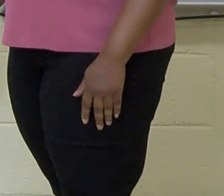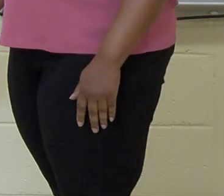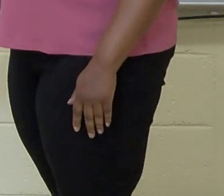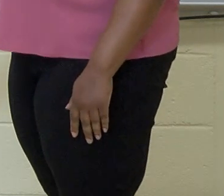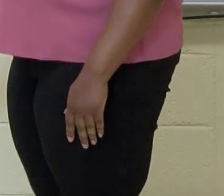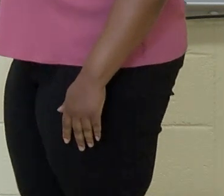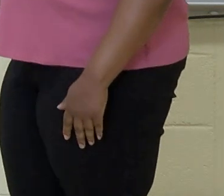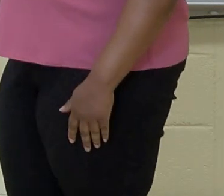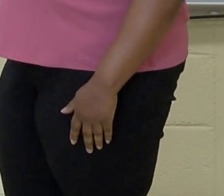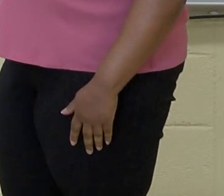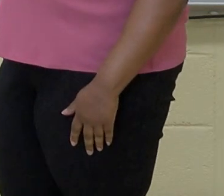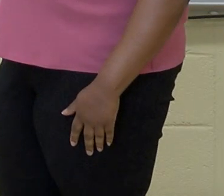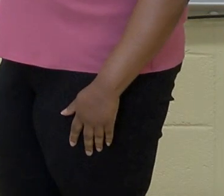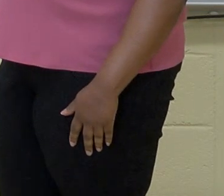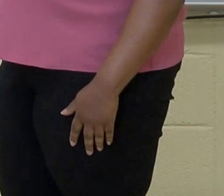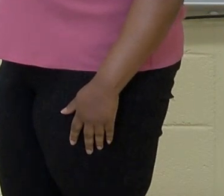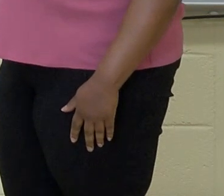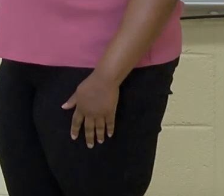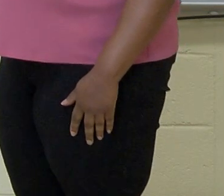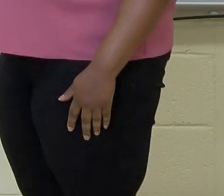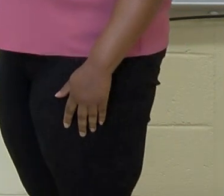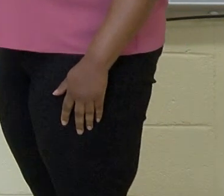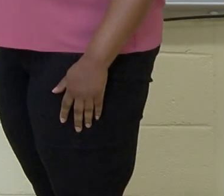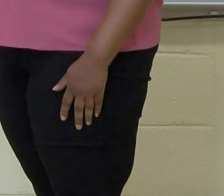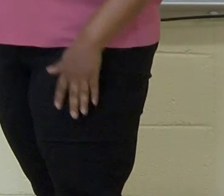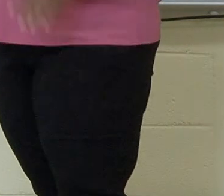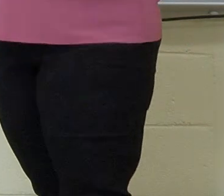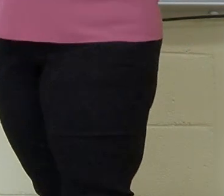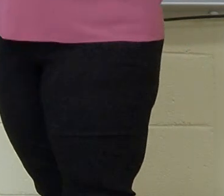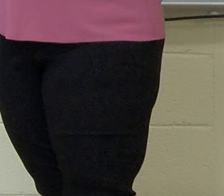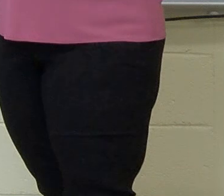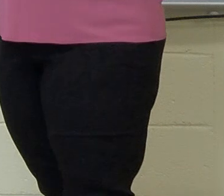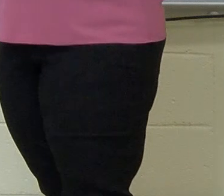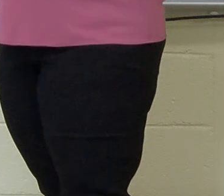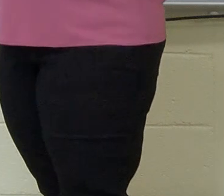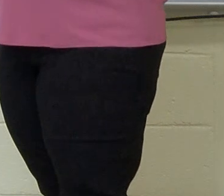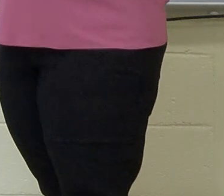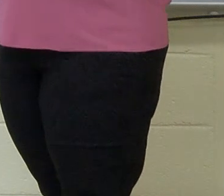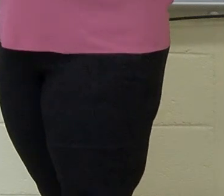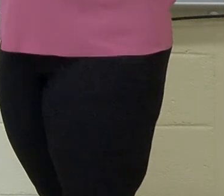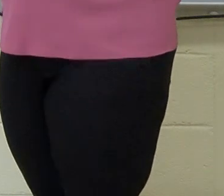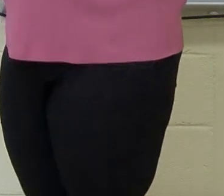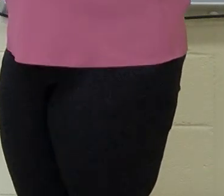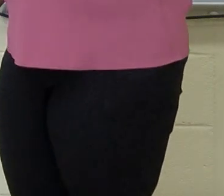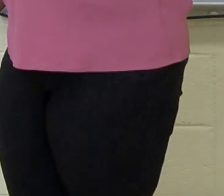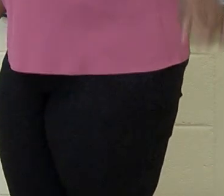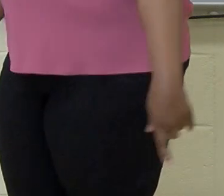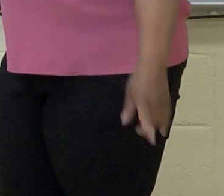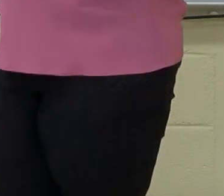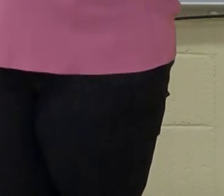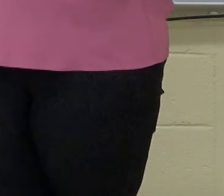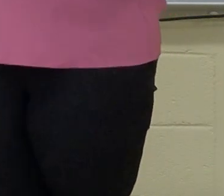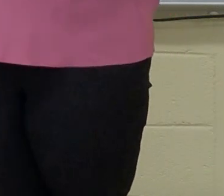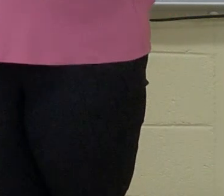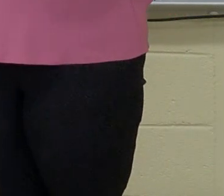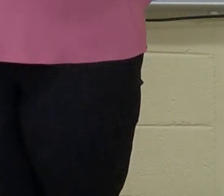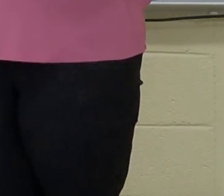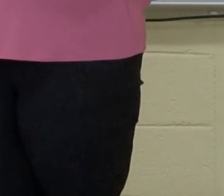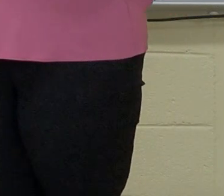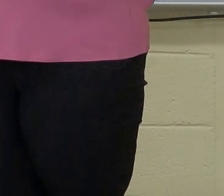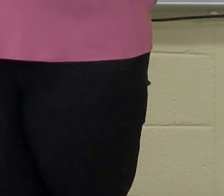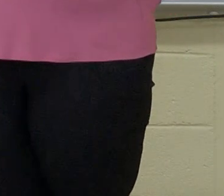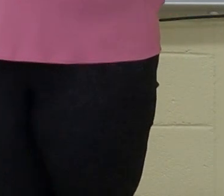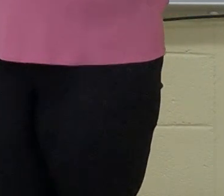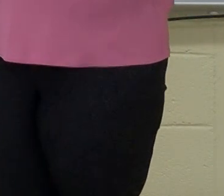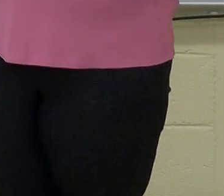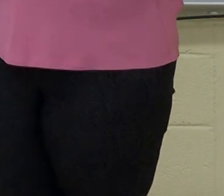Good morning. Welcome to 8th grade literature today. I'm Miss Boyd from Lott Middle School. Go Wildcats. On behalf of all the 8th grade